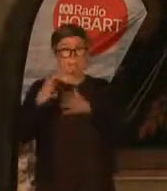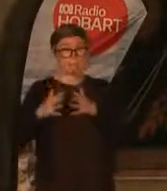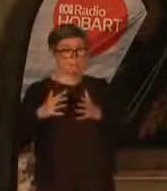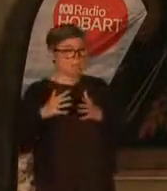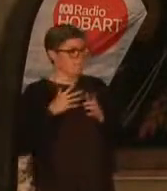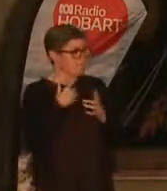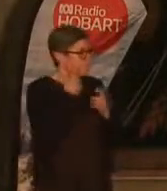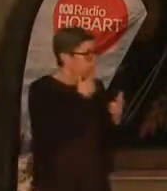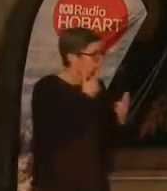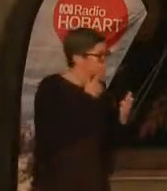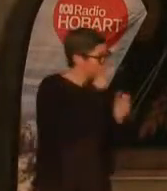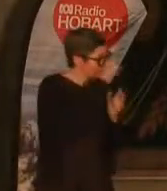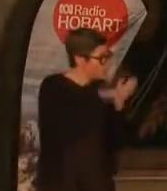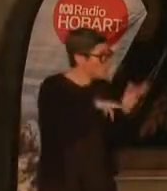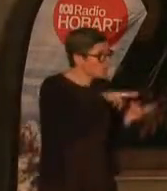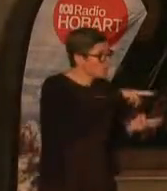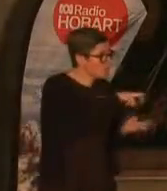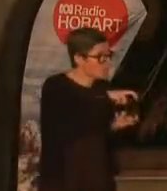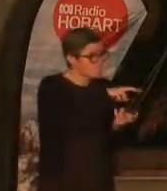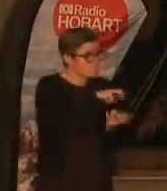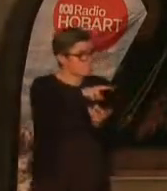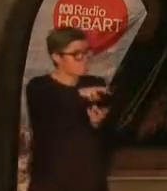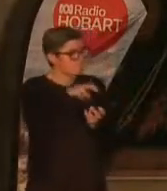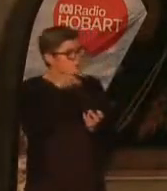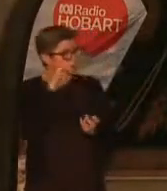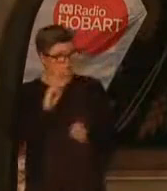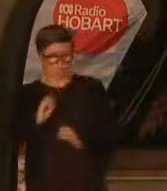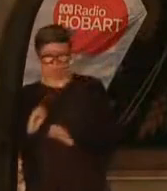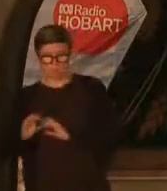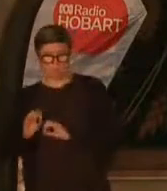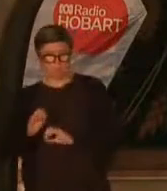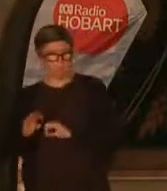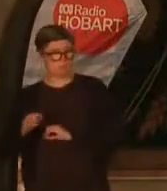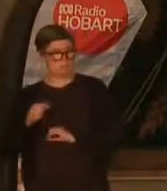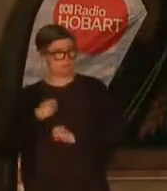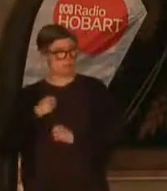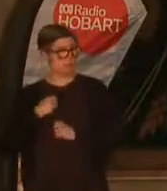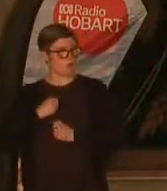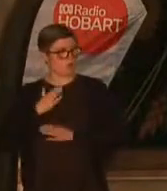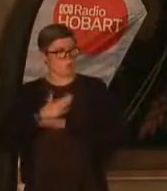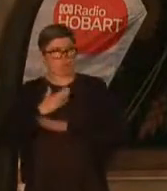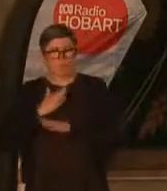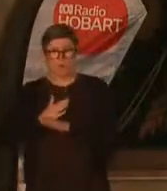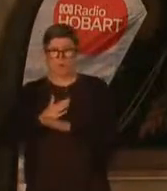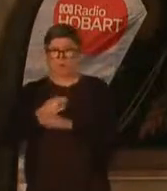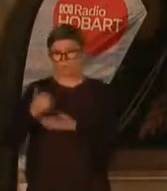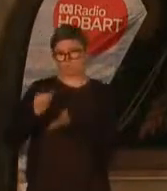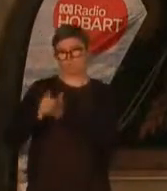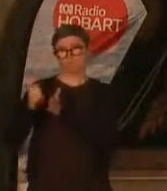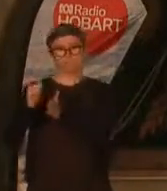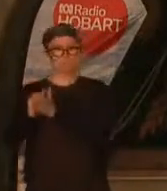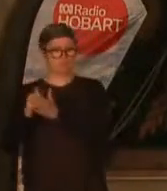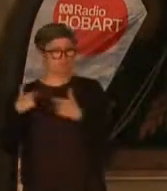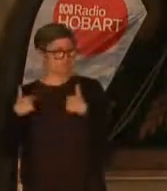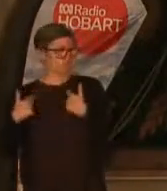and take it away with you to be divvied up and claimed and status driven from